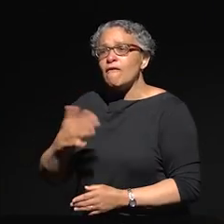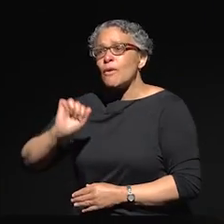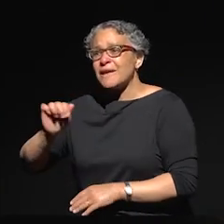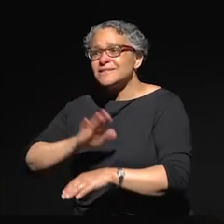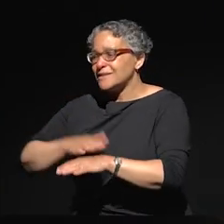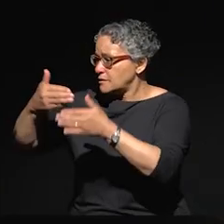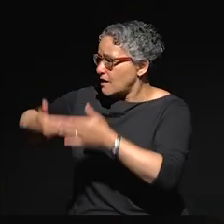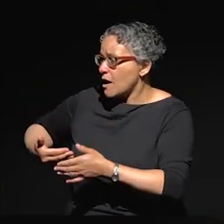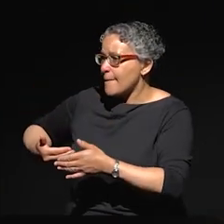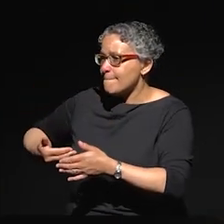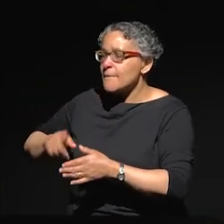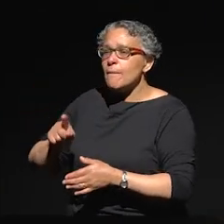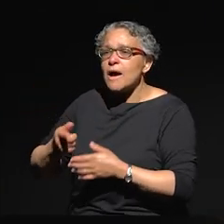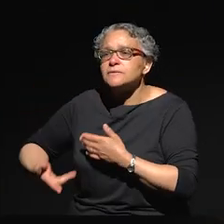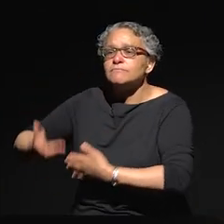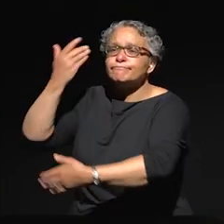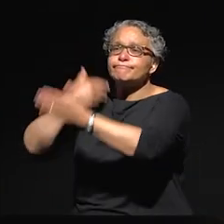go back to the beginning.